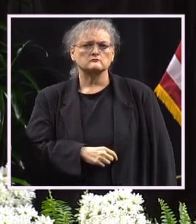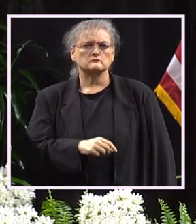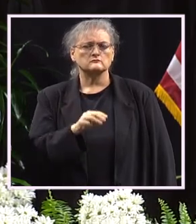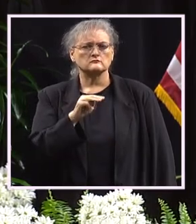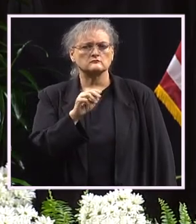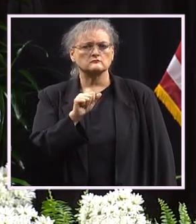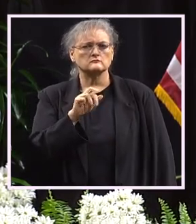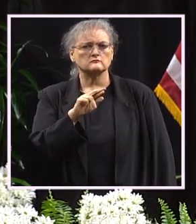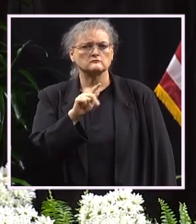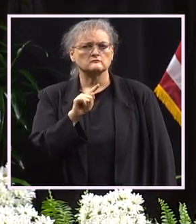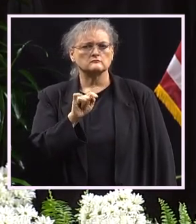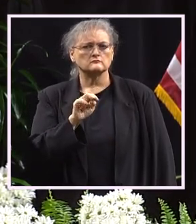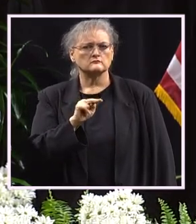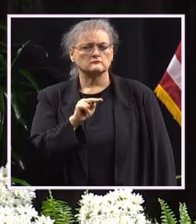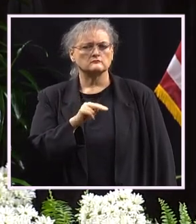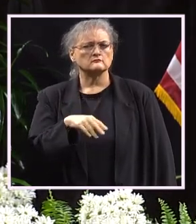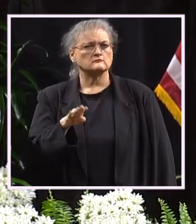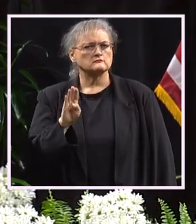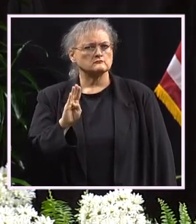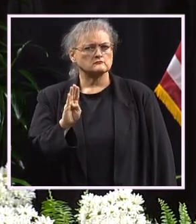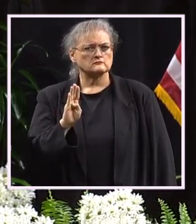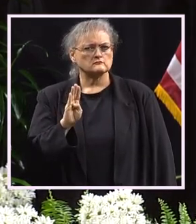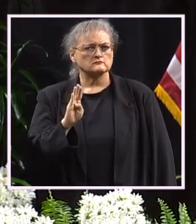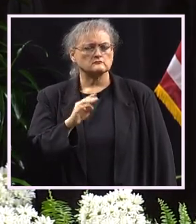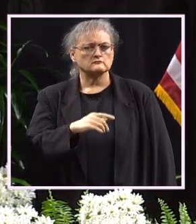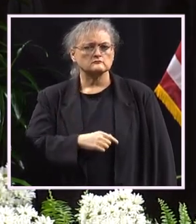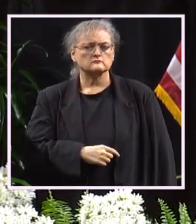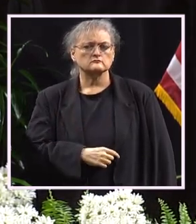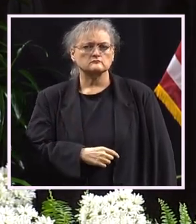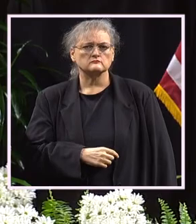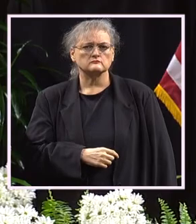Martin R. Hearn, cum laude.